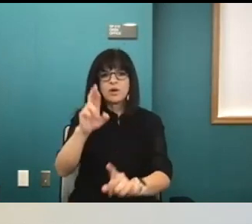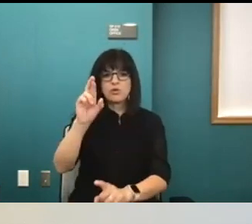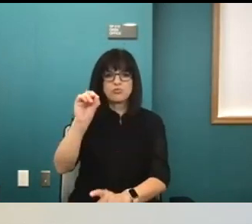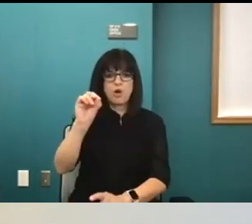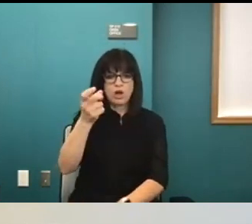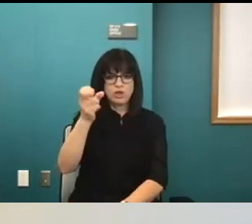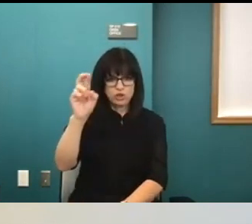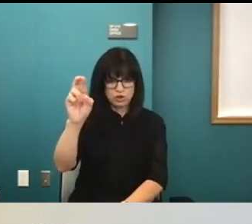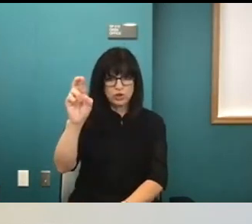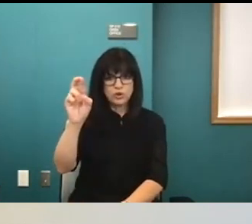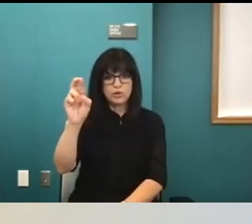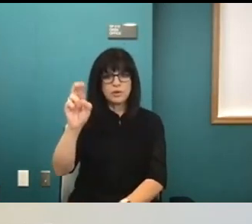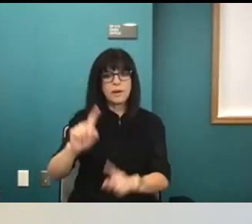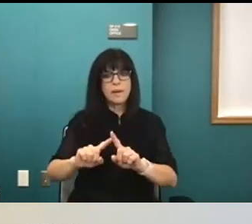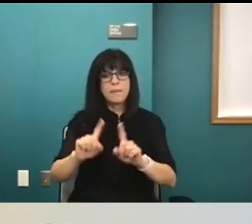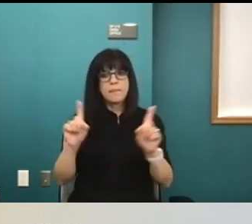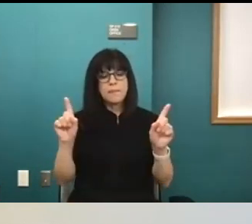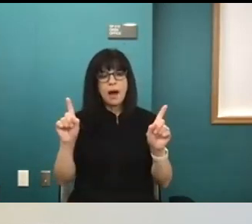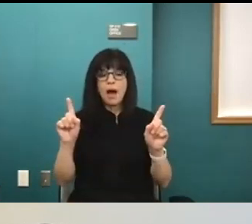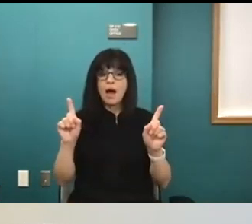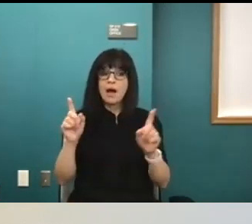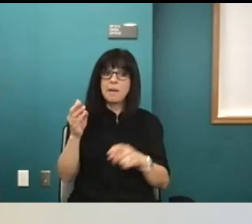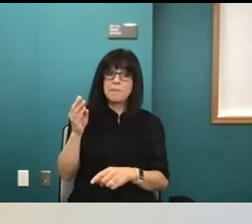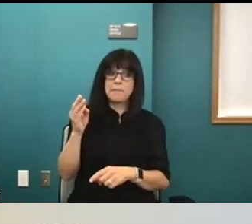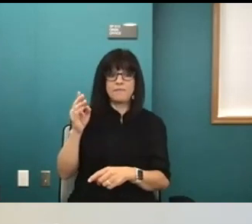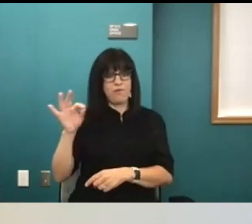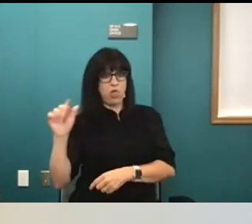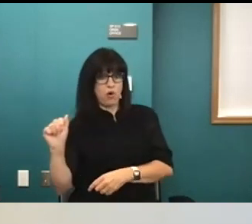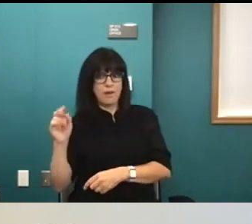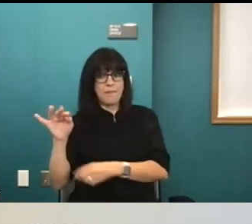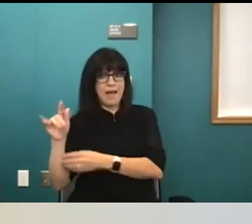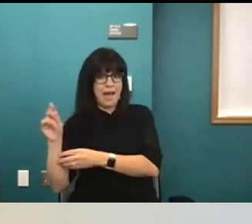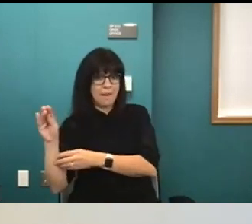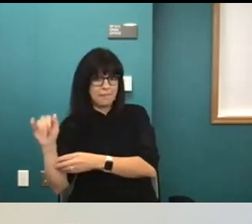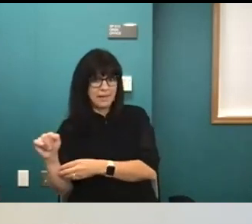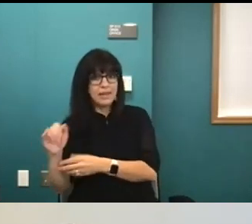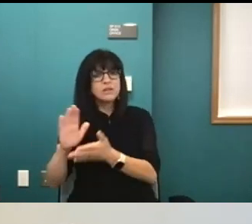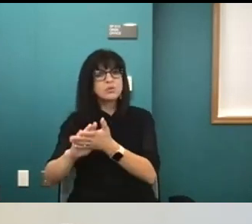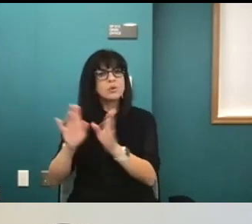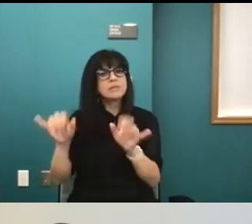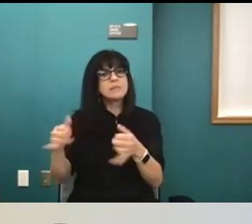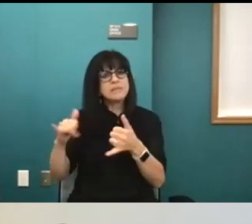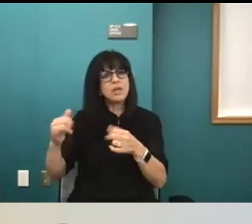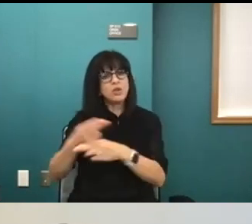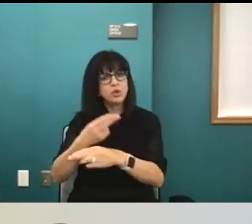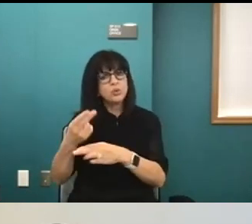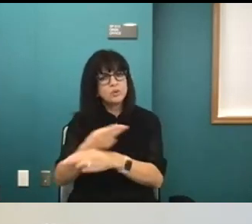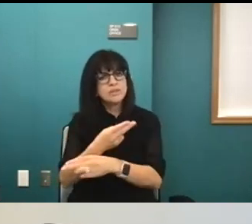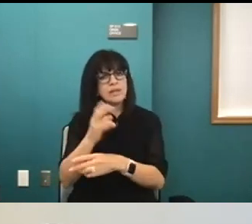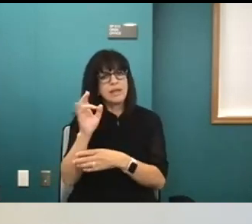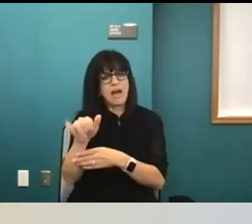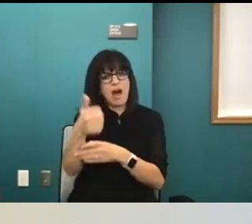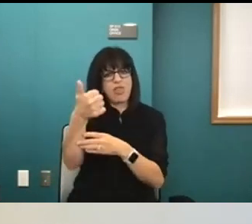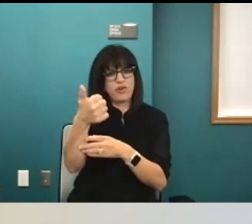I know, being in Miami, I know that a lot of the school systems were still using the Oticon Amigo FM system. So we wanted to make sure